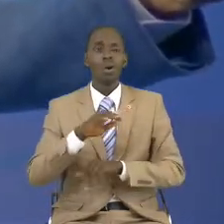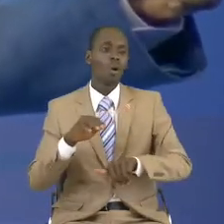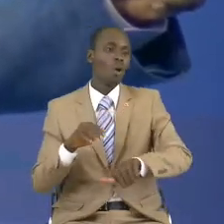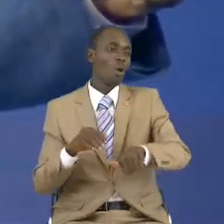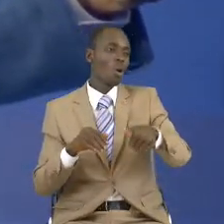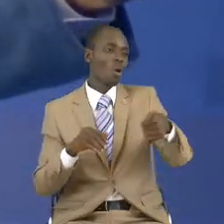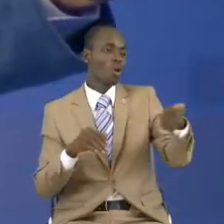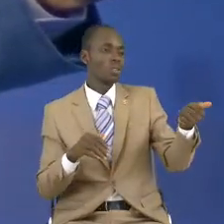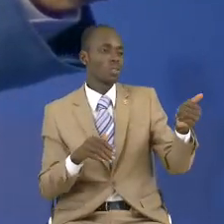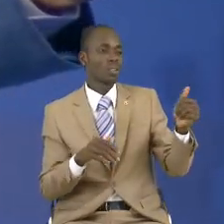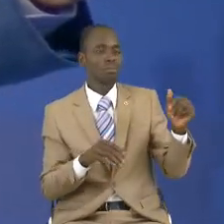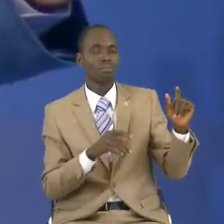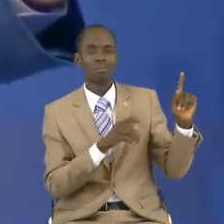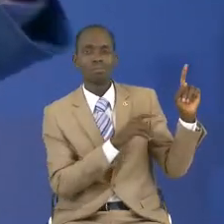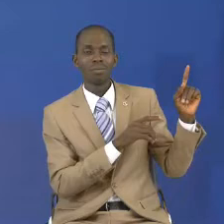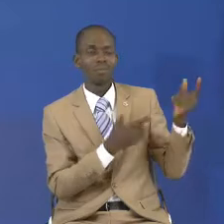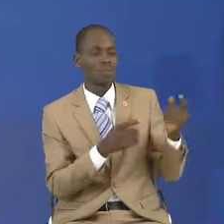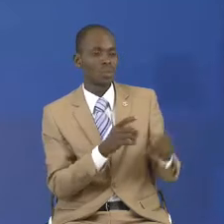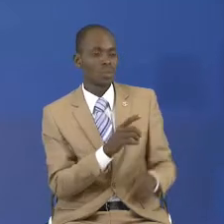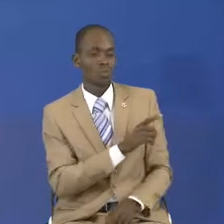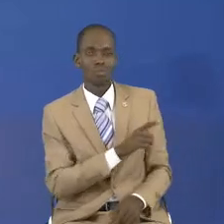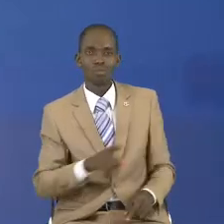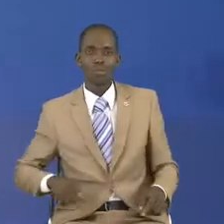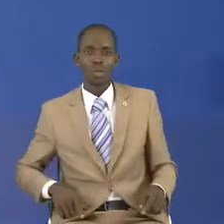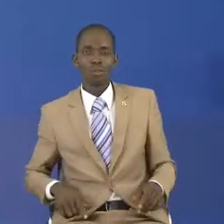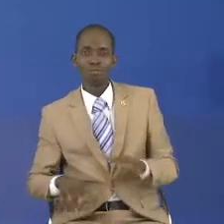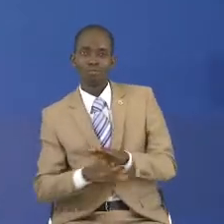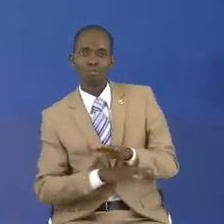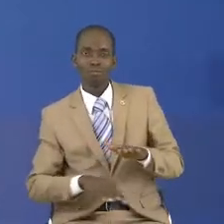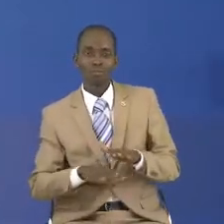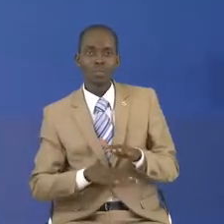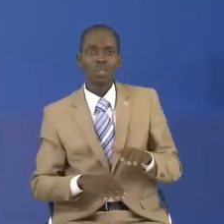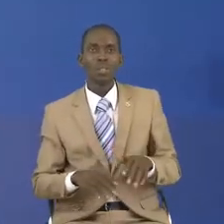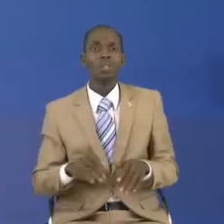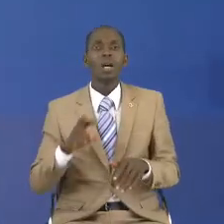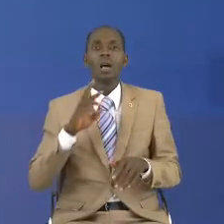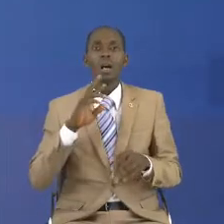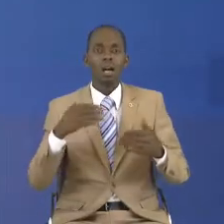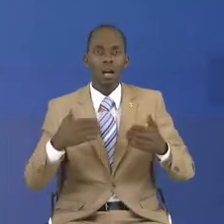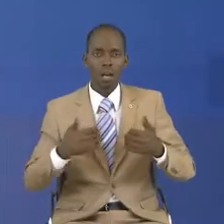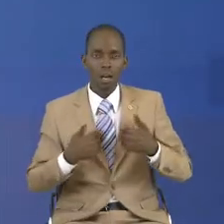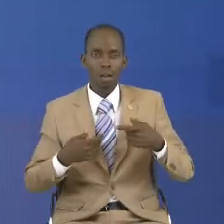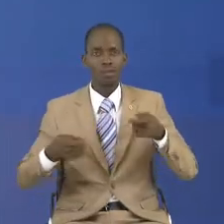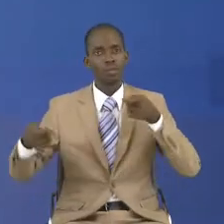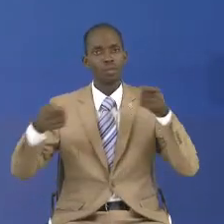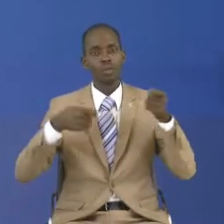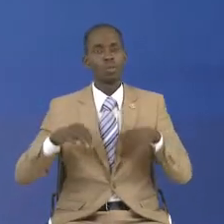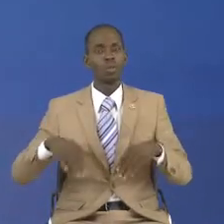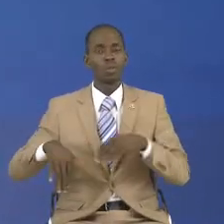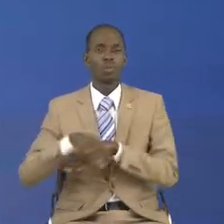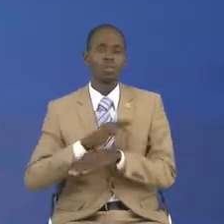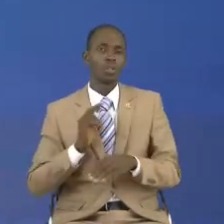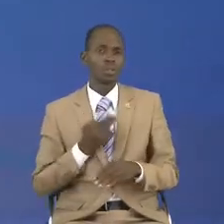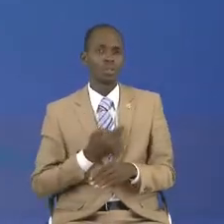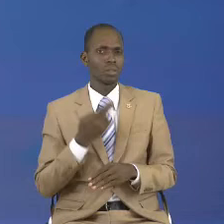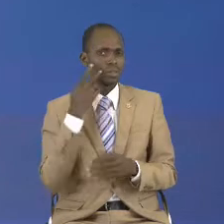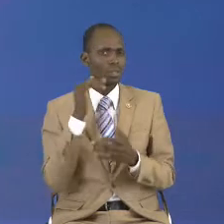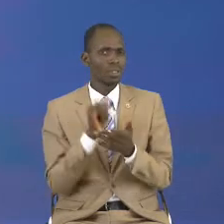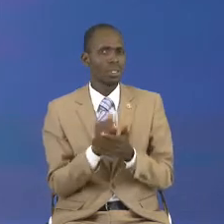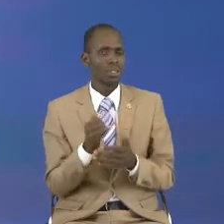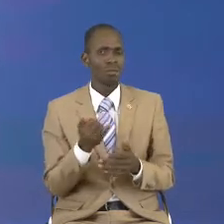thee have had dominion over us look at that language here